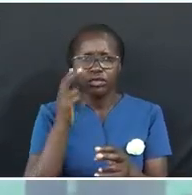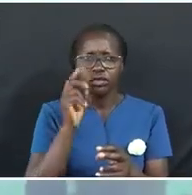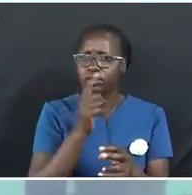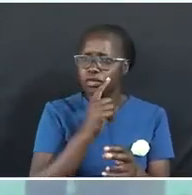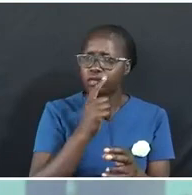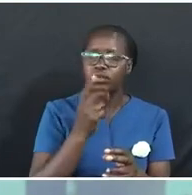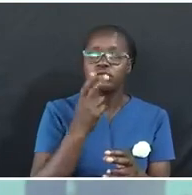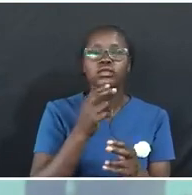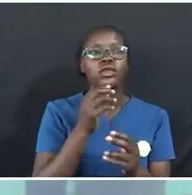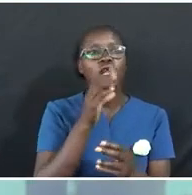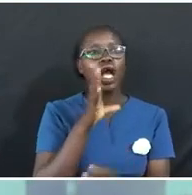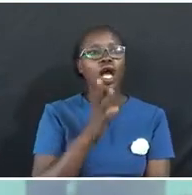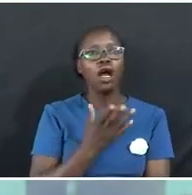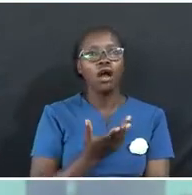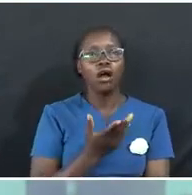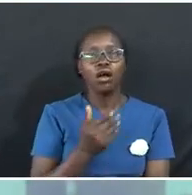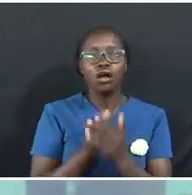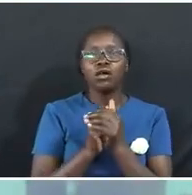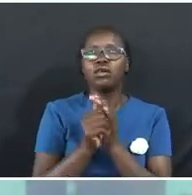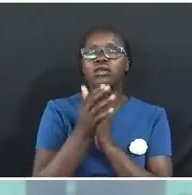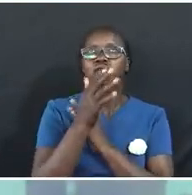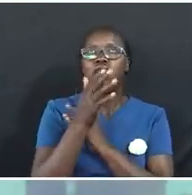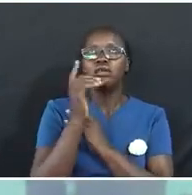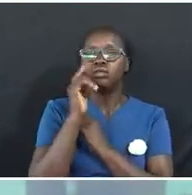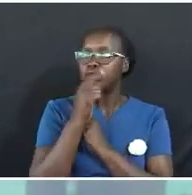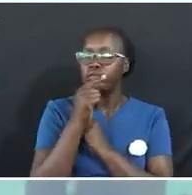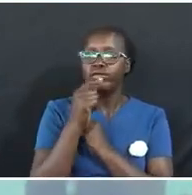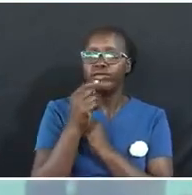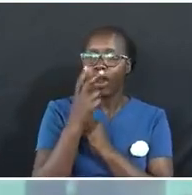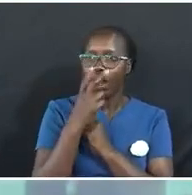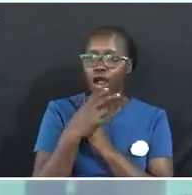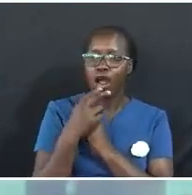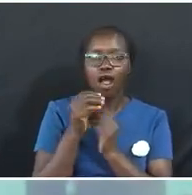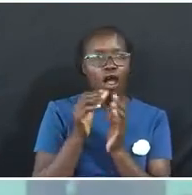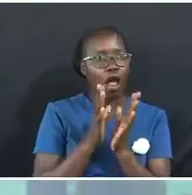open. Watching double, eyes and mouth, all of them watching.